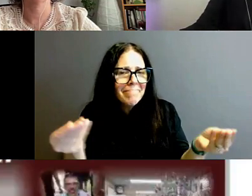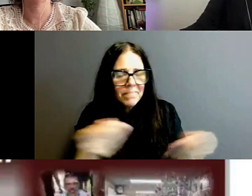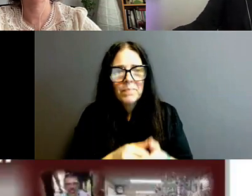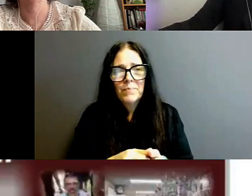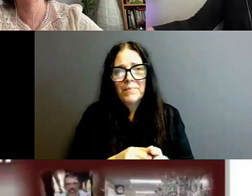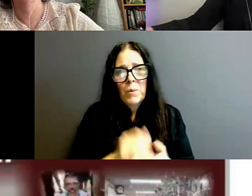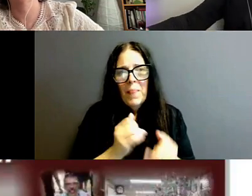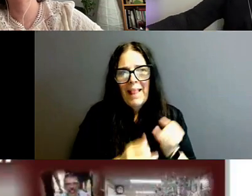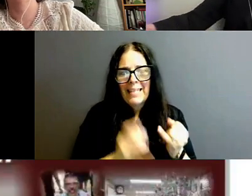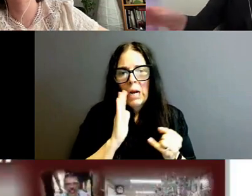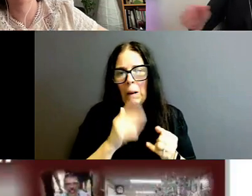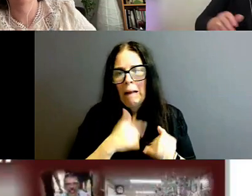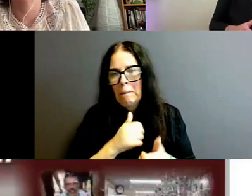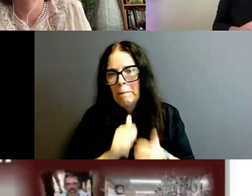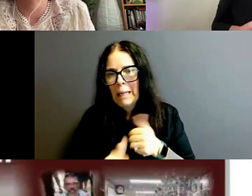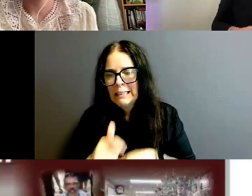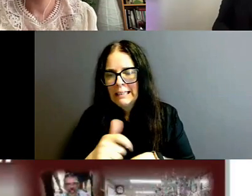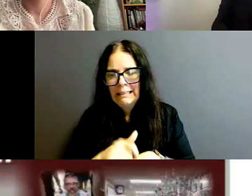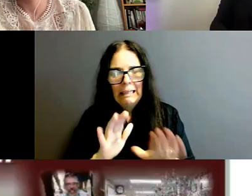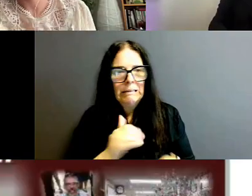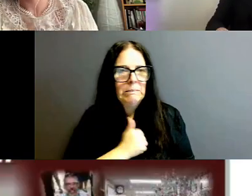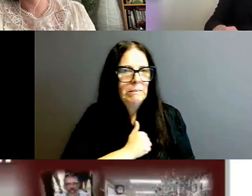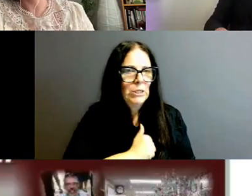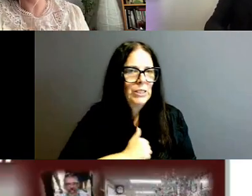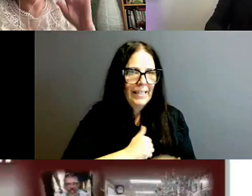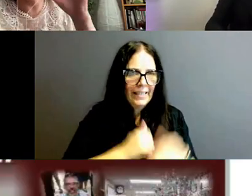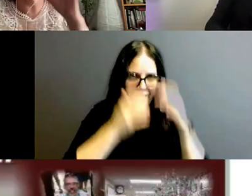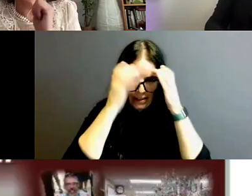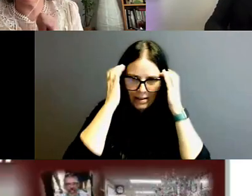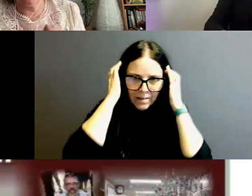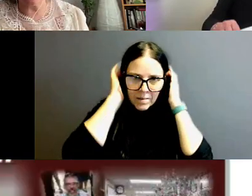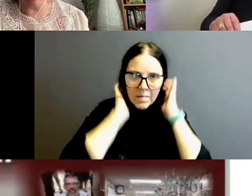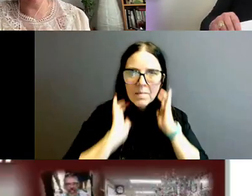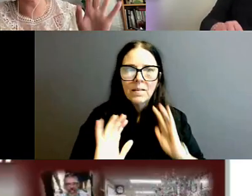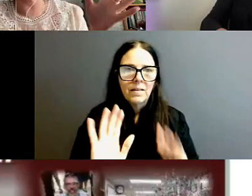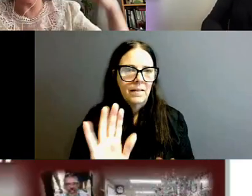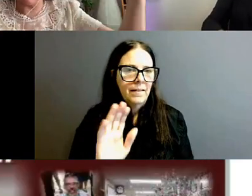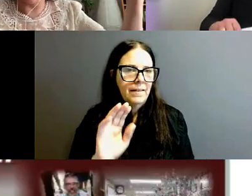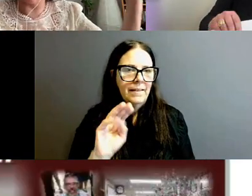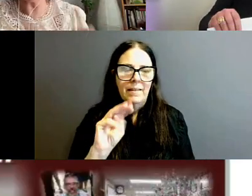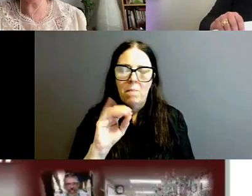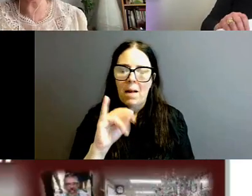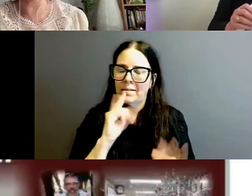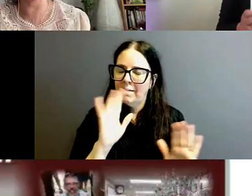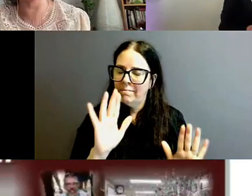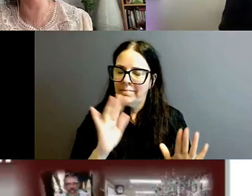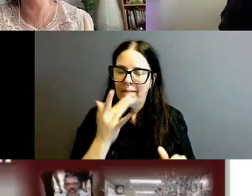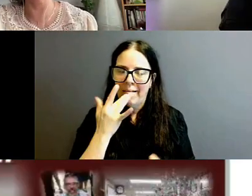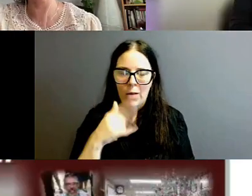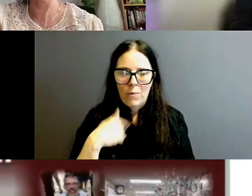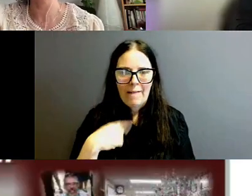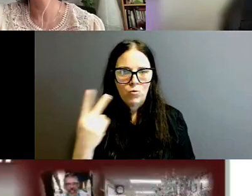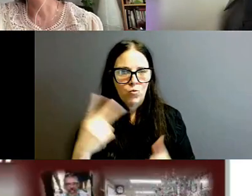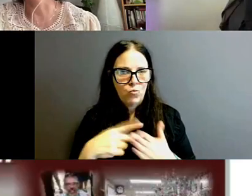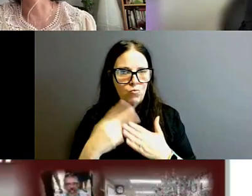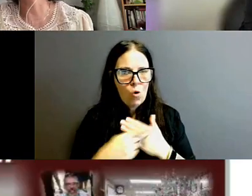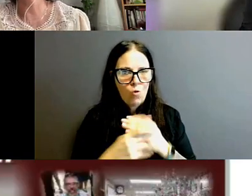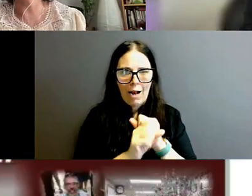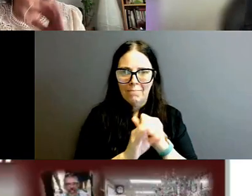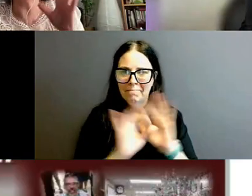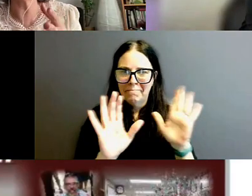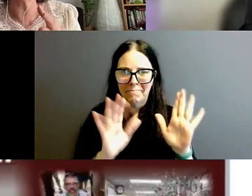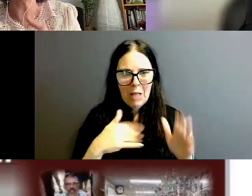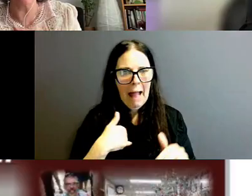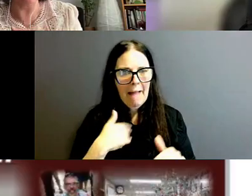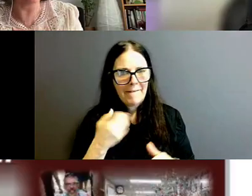I know I went over time. So that, No, we accounted for that. That's why we have two programs presenting this week.